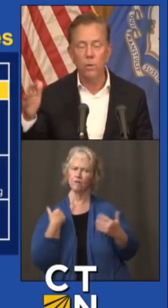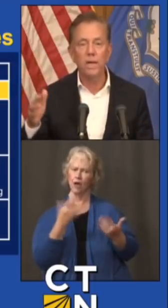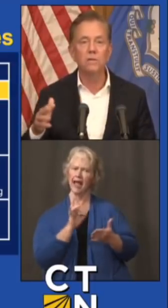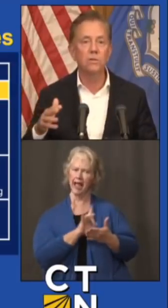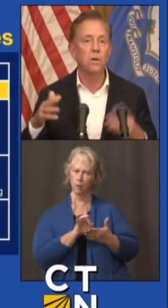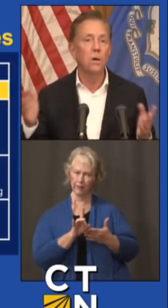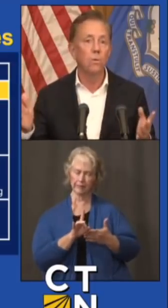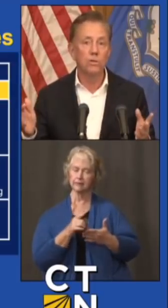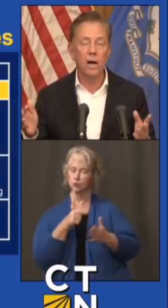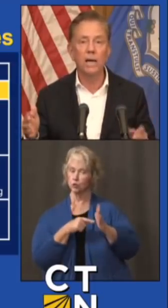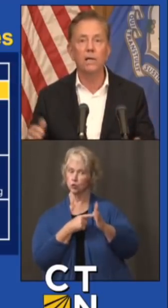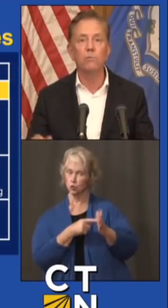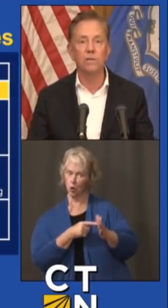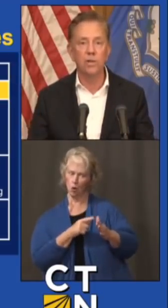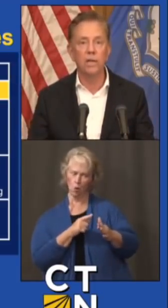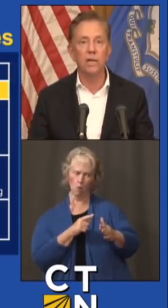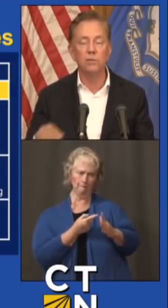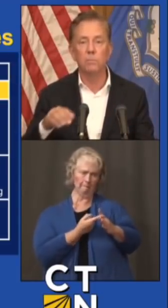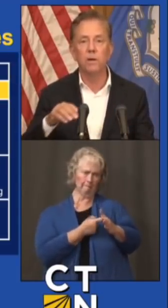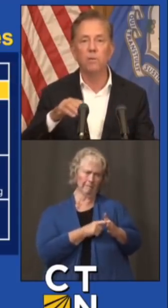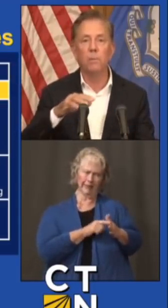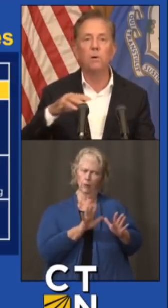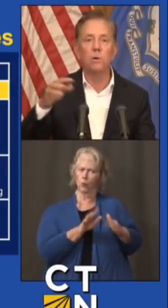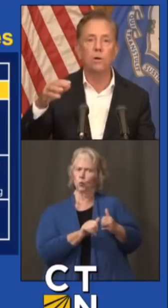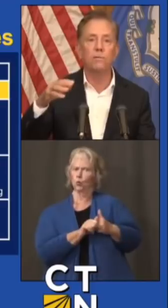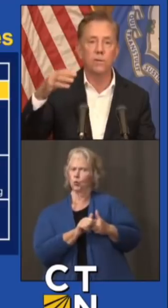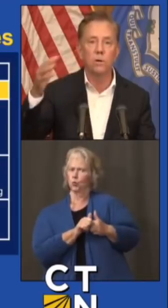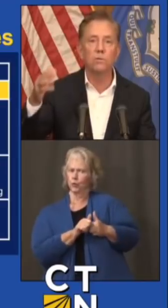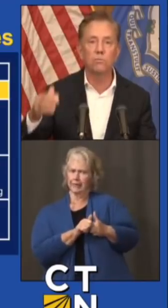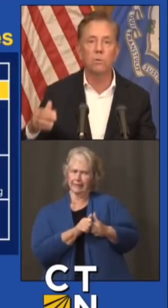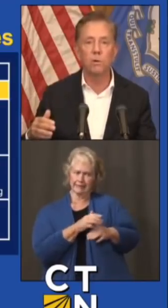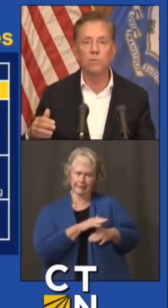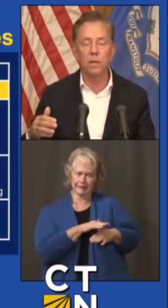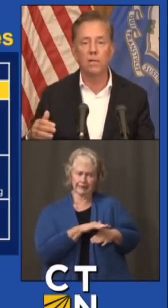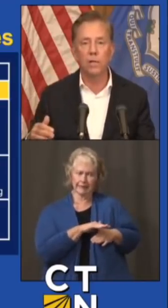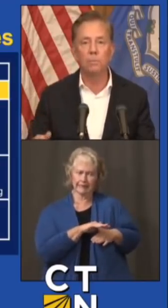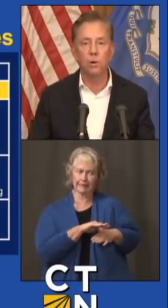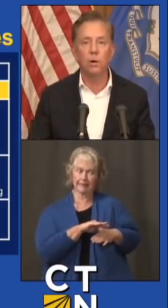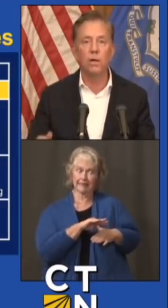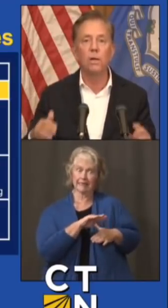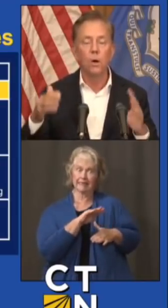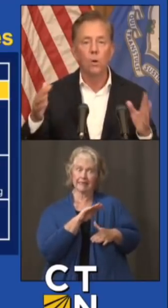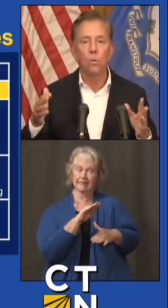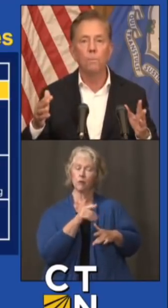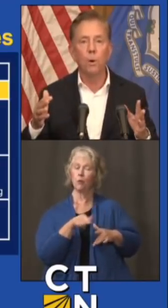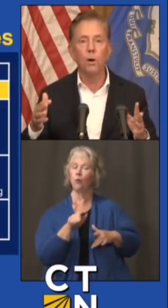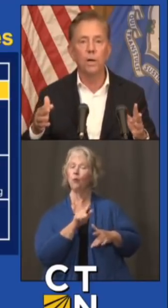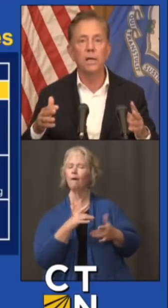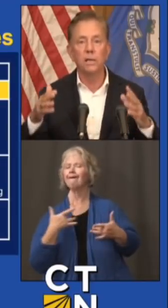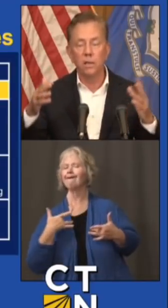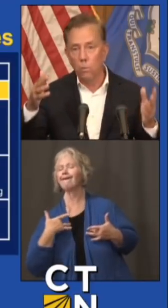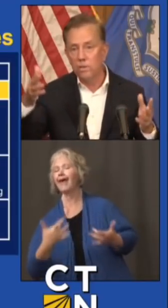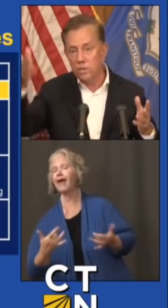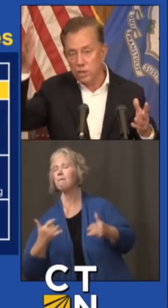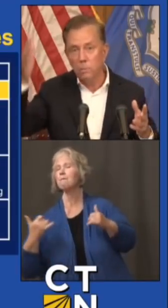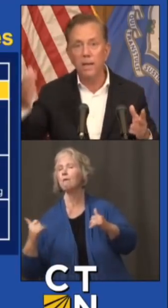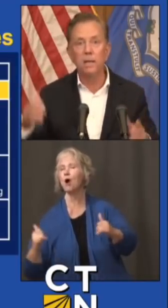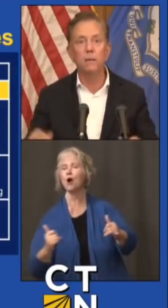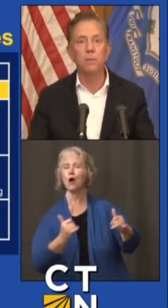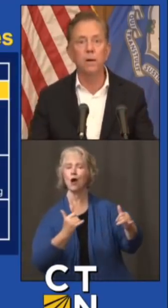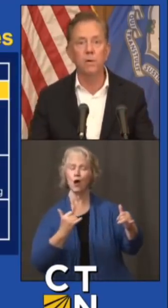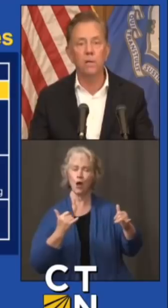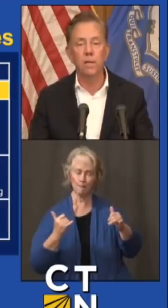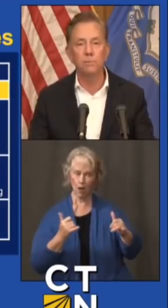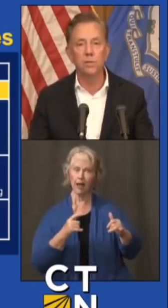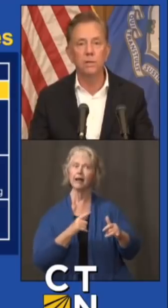few weeks was highly risky, and it was a bit of a bell curve, and those that were most likely to party were partying. There was a spike